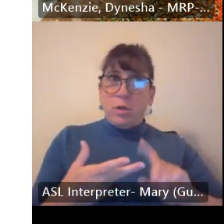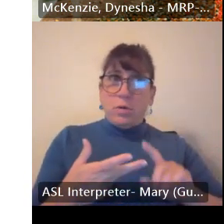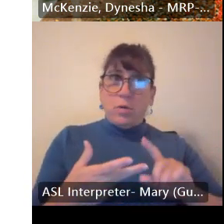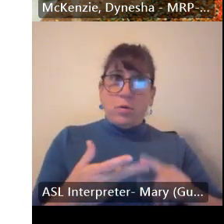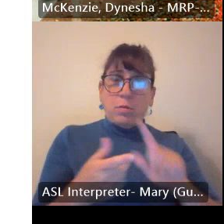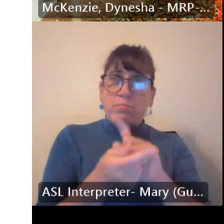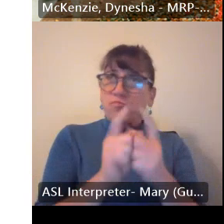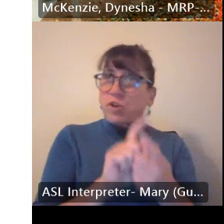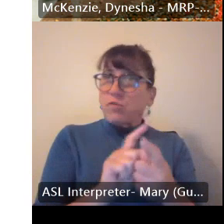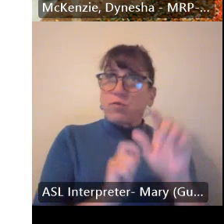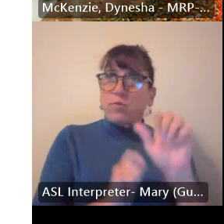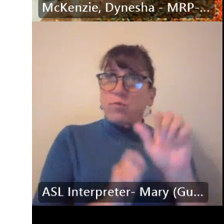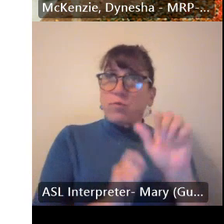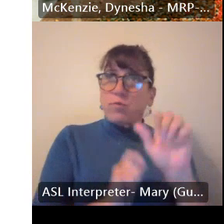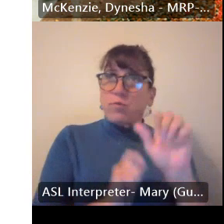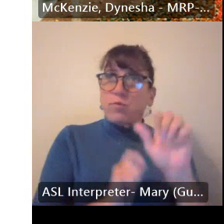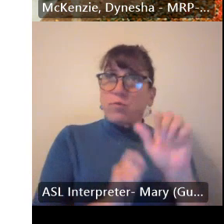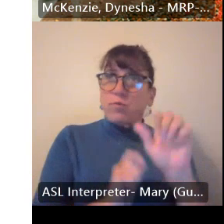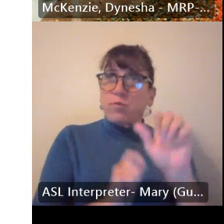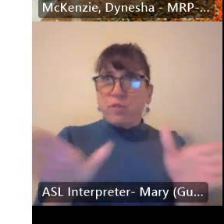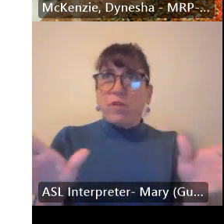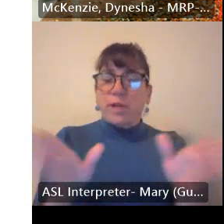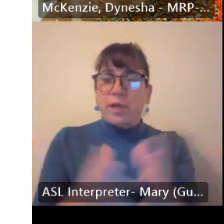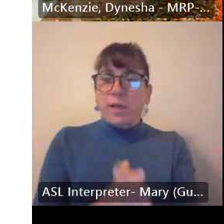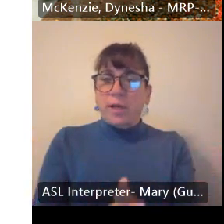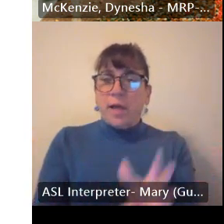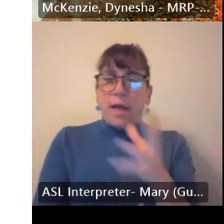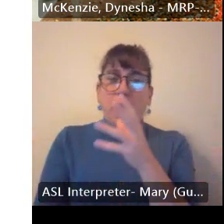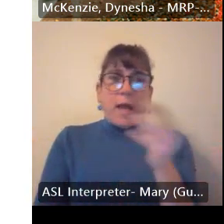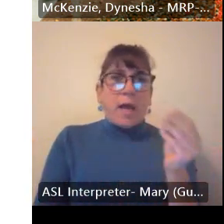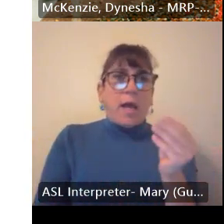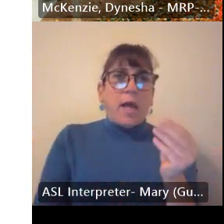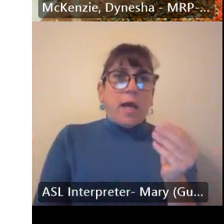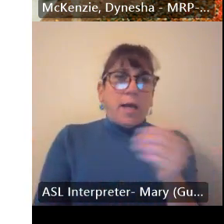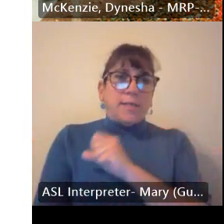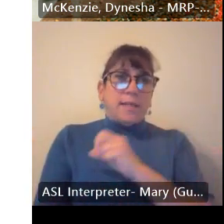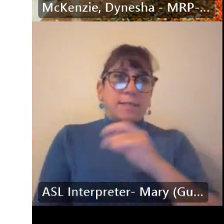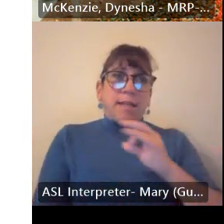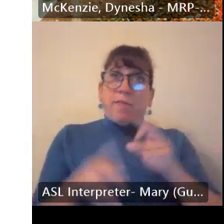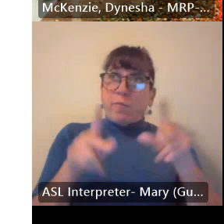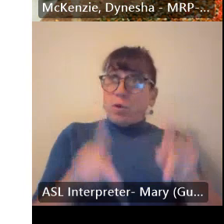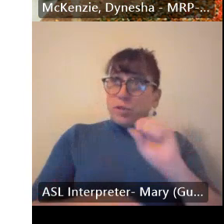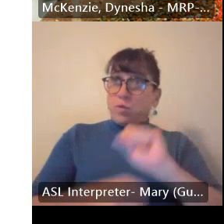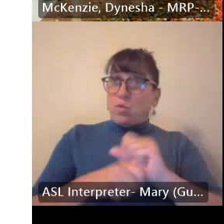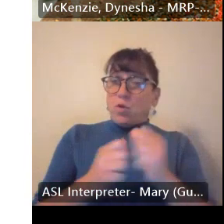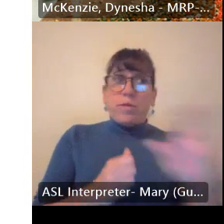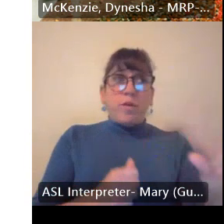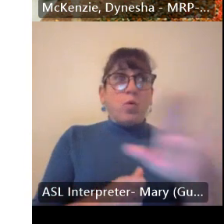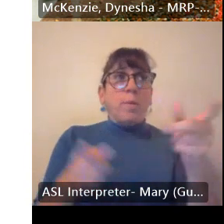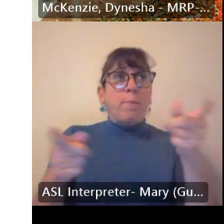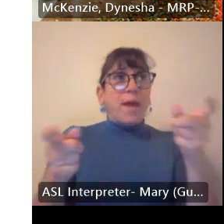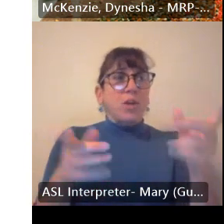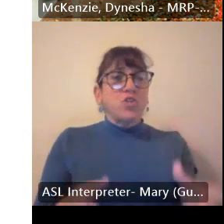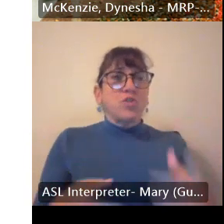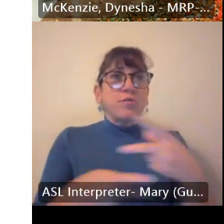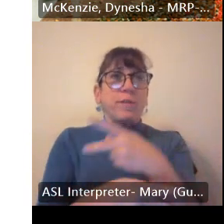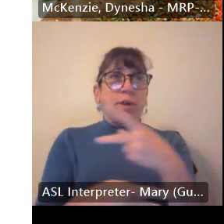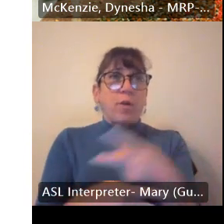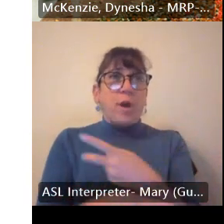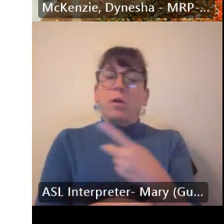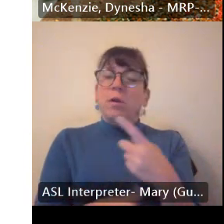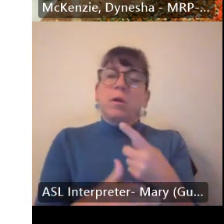A11 generally. And as a staff person, work with your managers to figure out